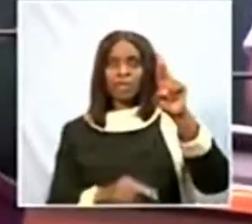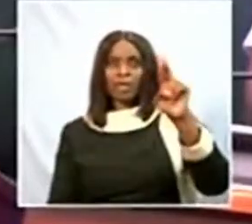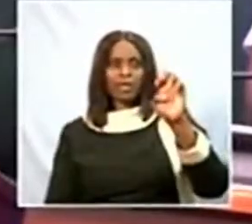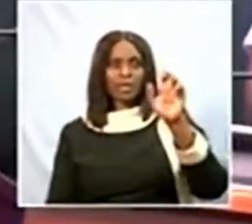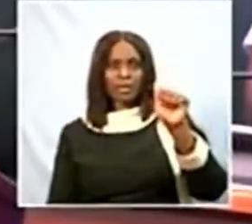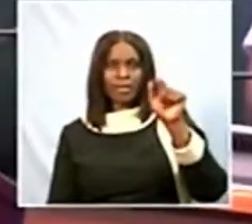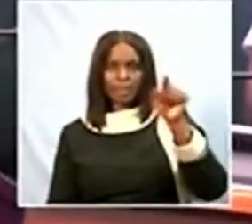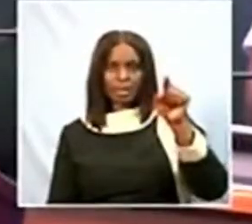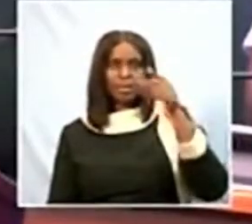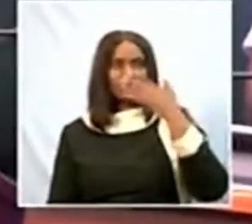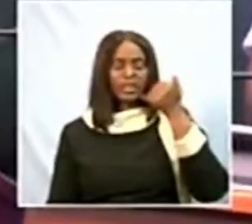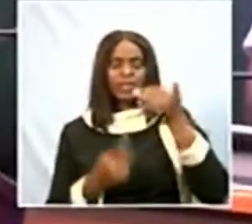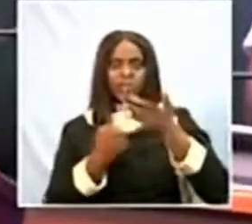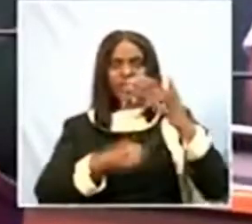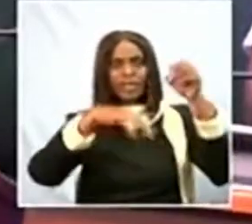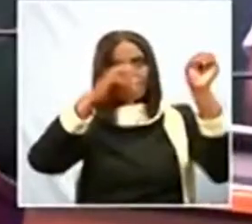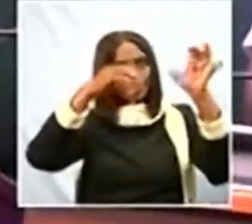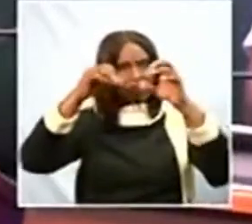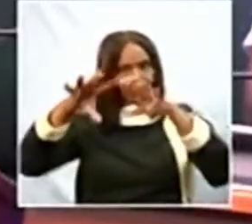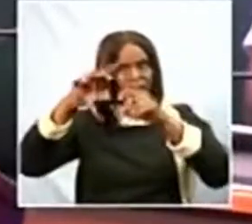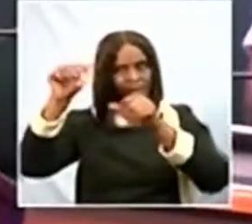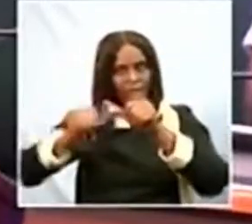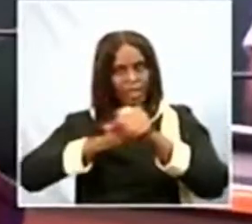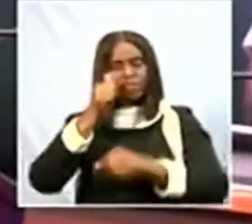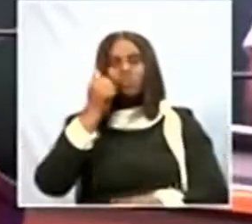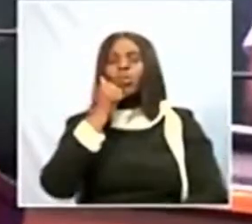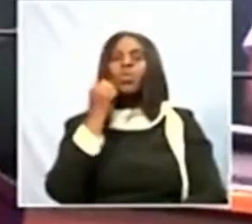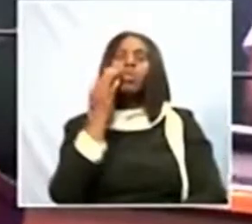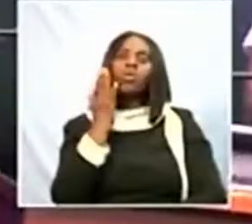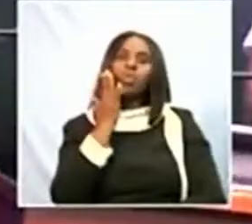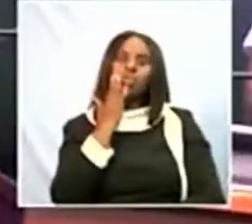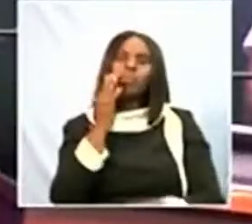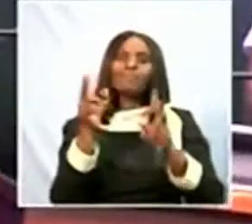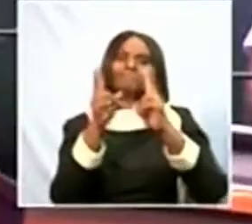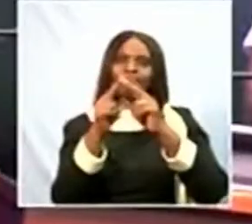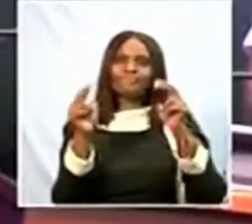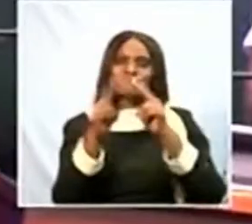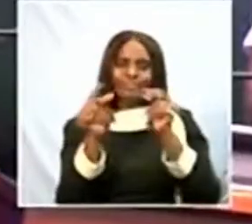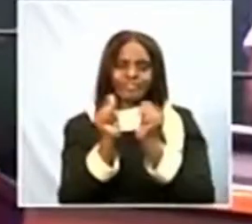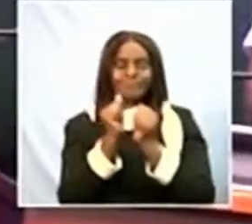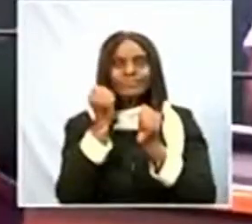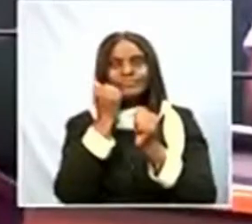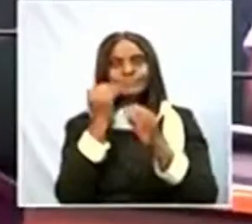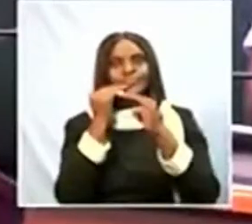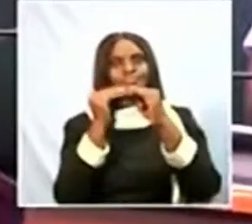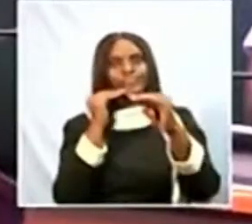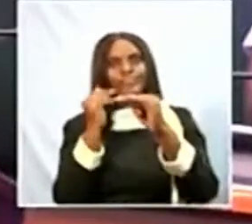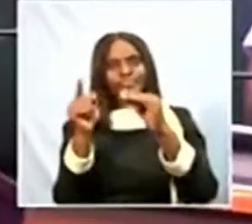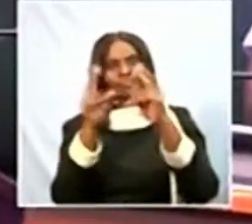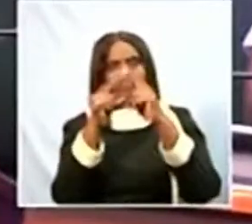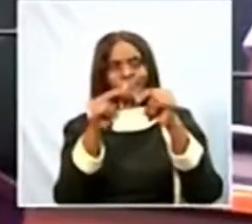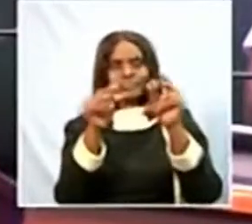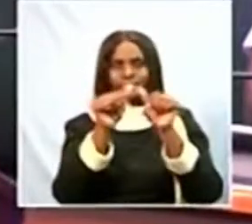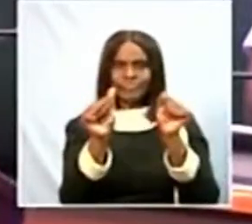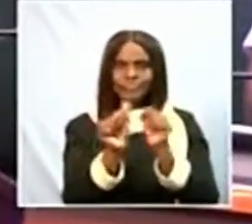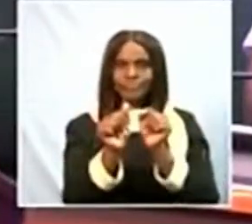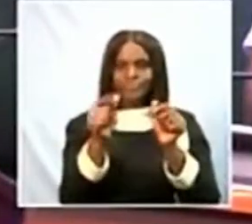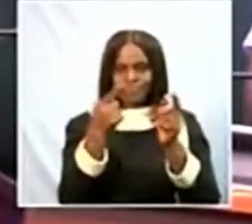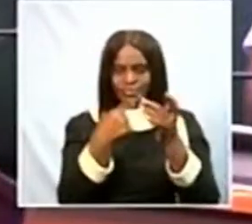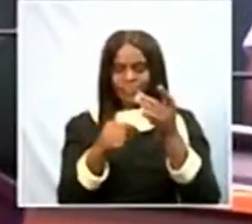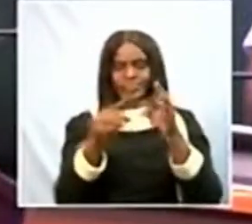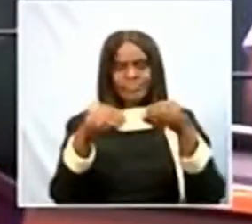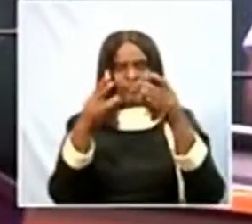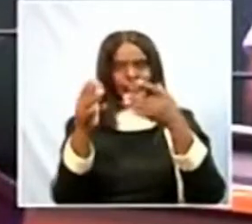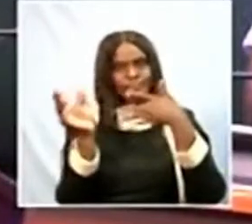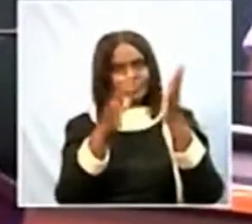Authority to electrify each and every rural each and every house in rural areas, Madam Speaker, to combat